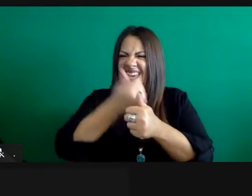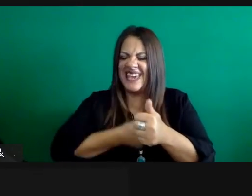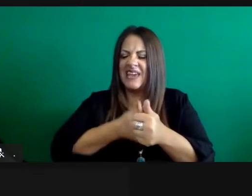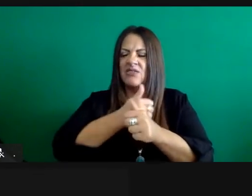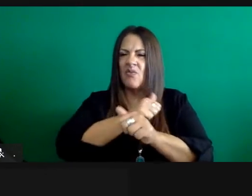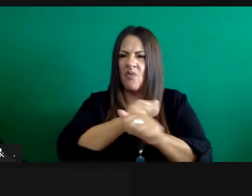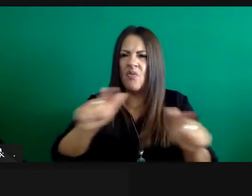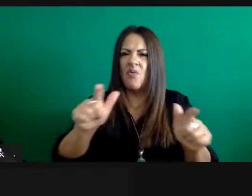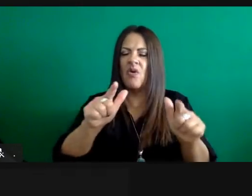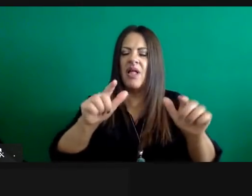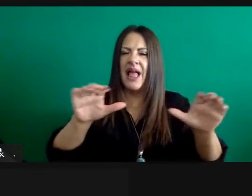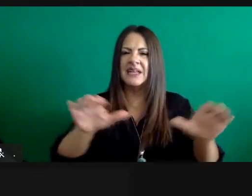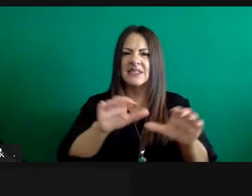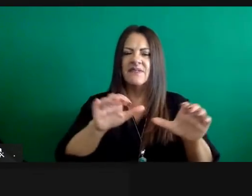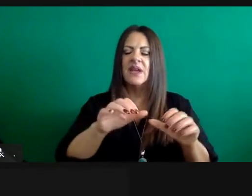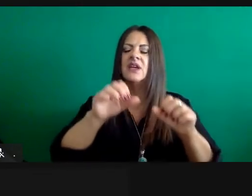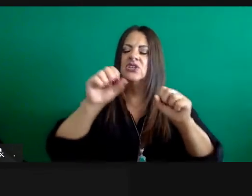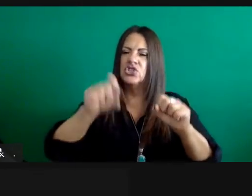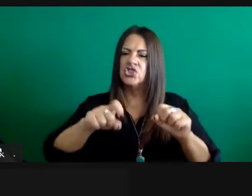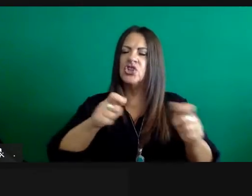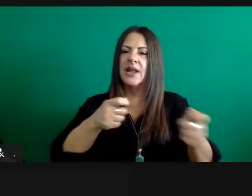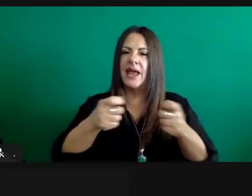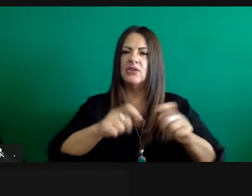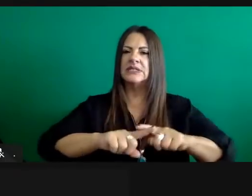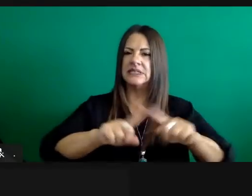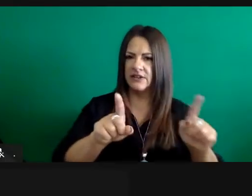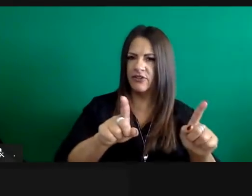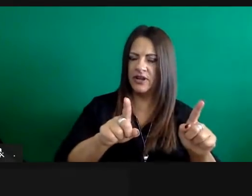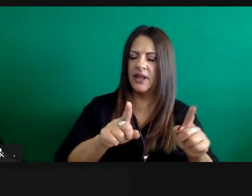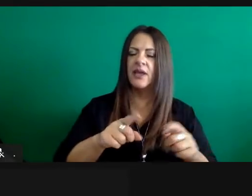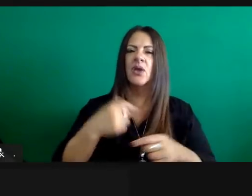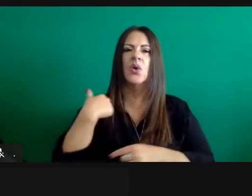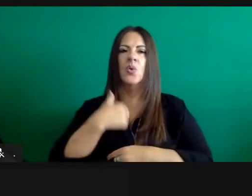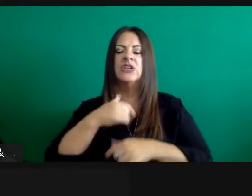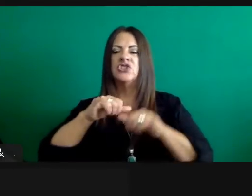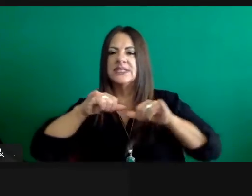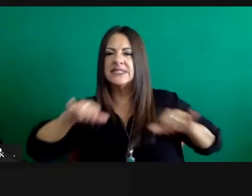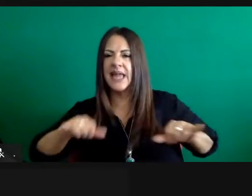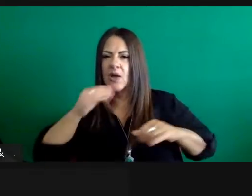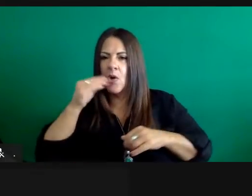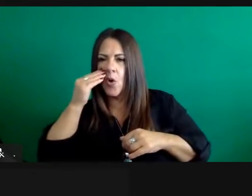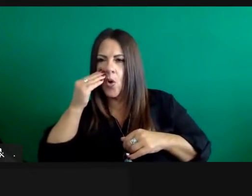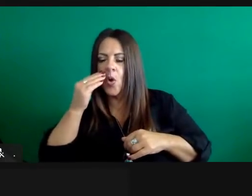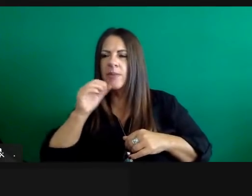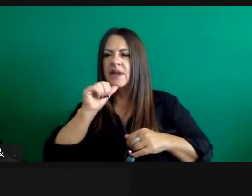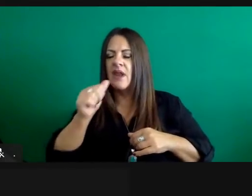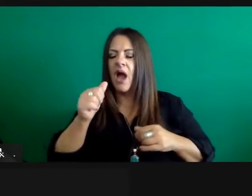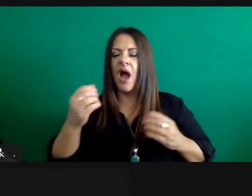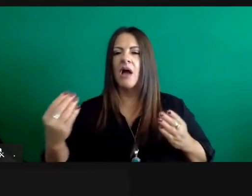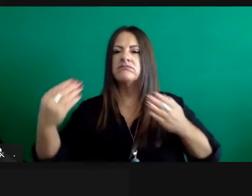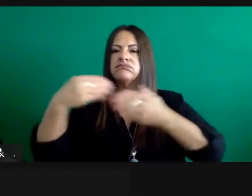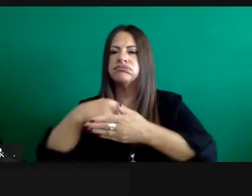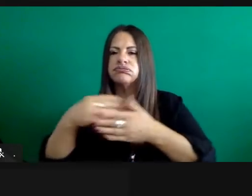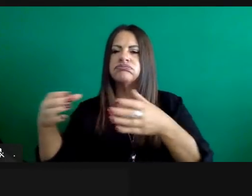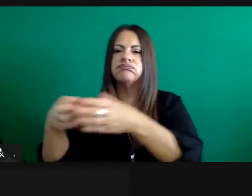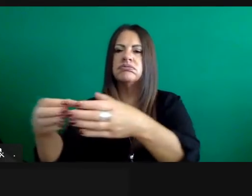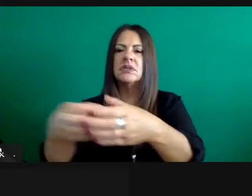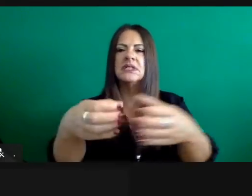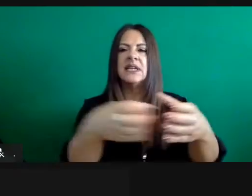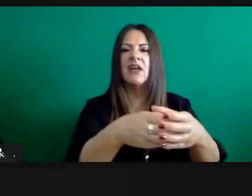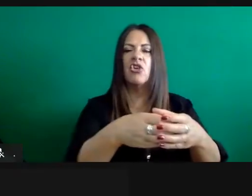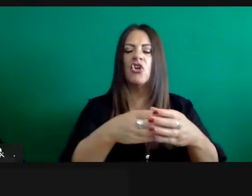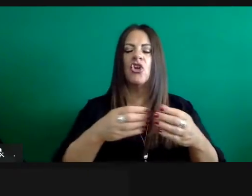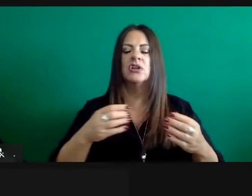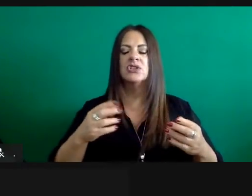that can be done differently and keep us at our homes, not mixing with others, is safer. Those are going